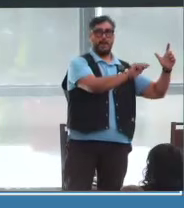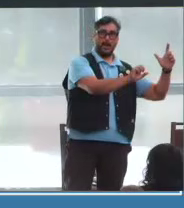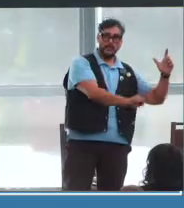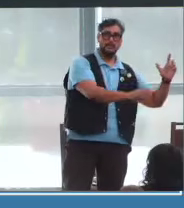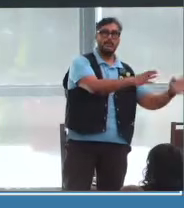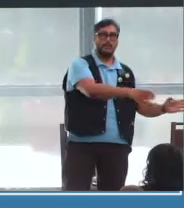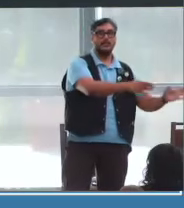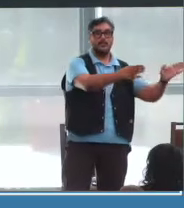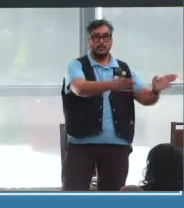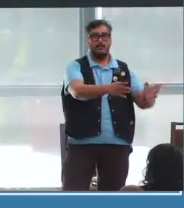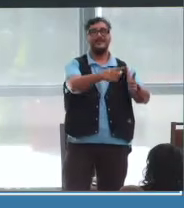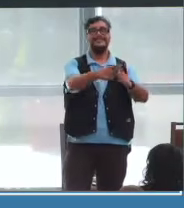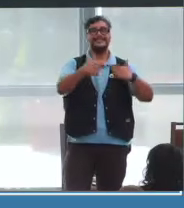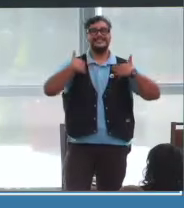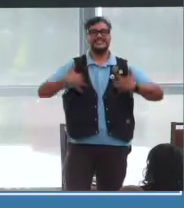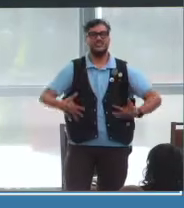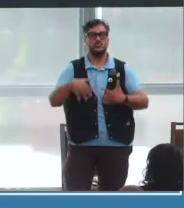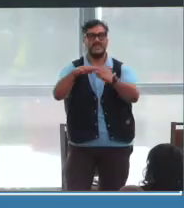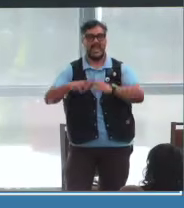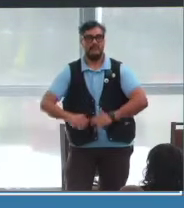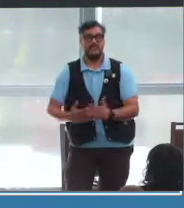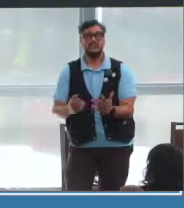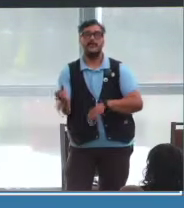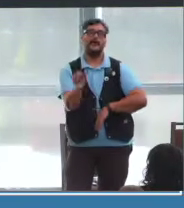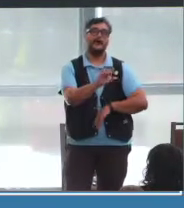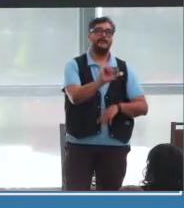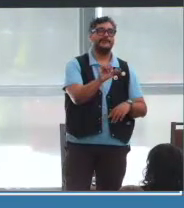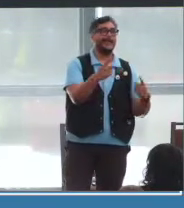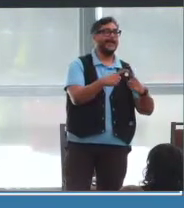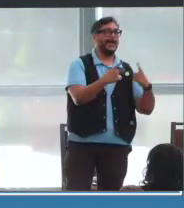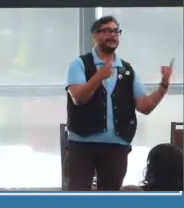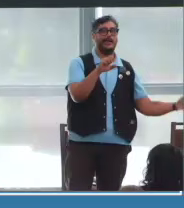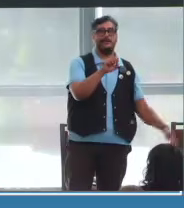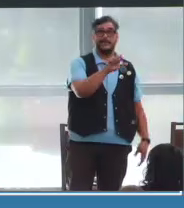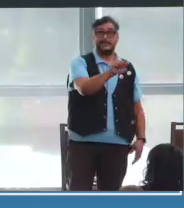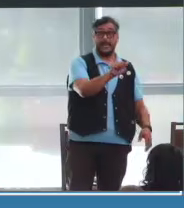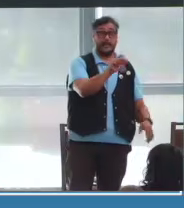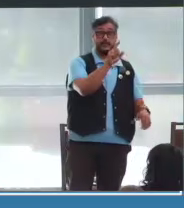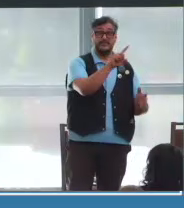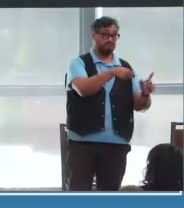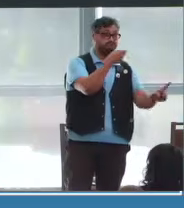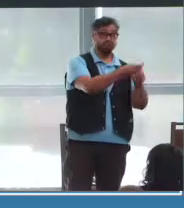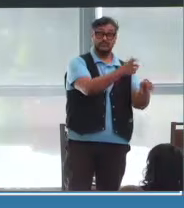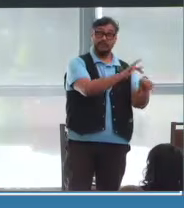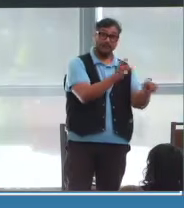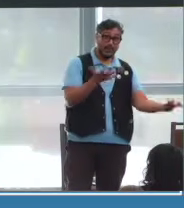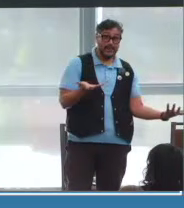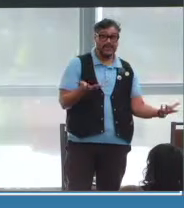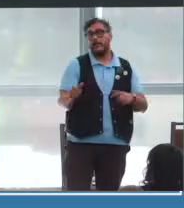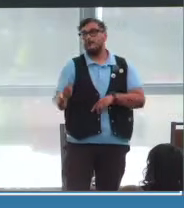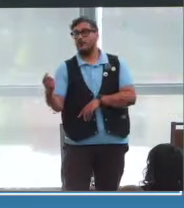accrual of tissue damage. And certain antibodies, such as anti-SSA, came early, anti-DNA came